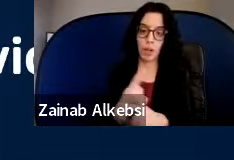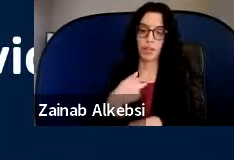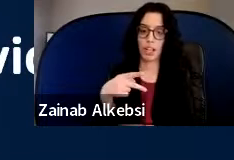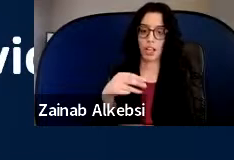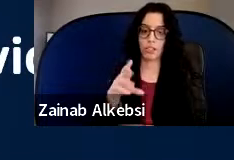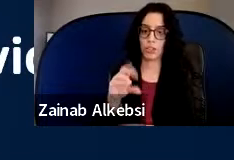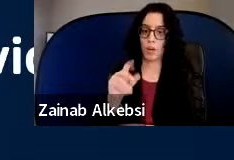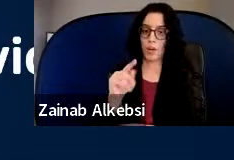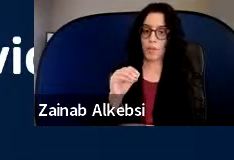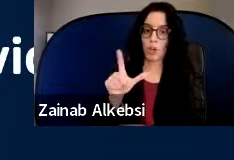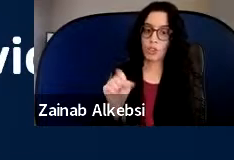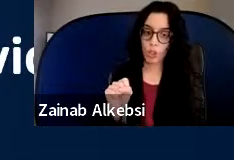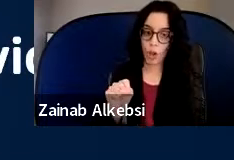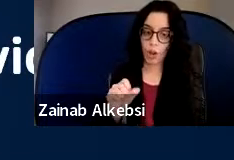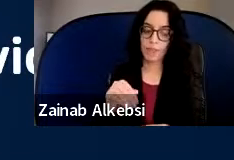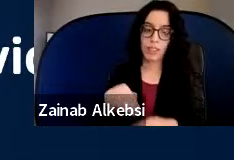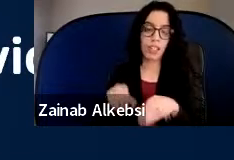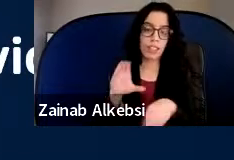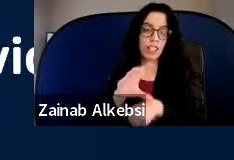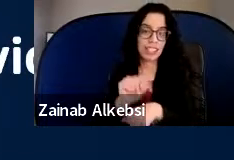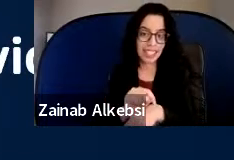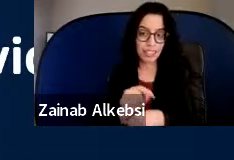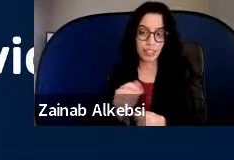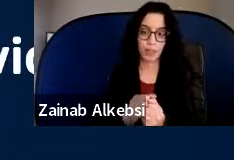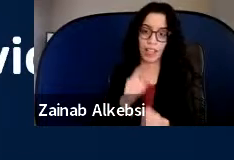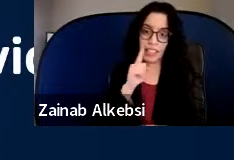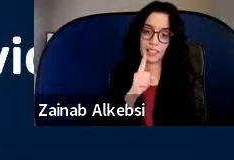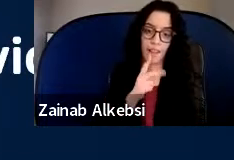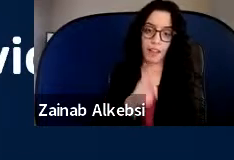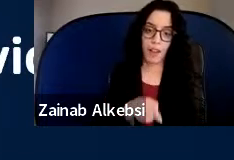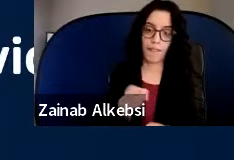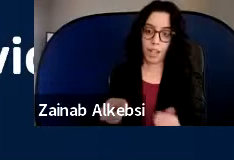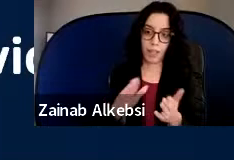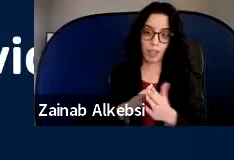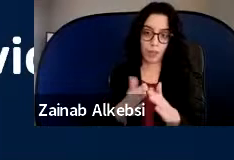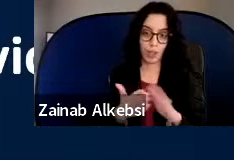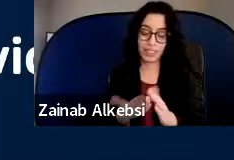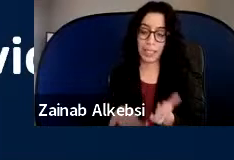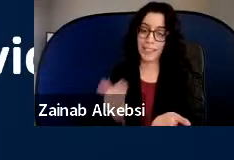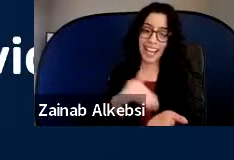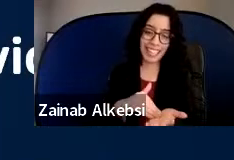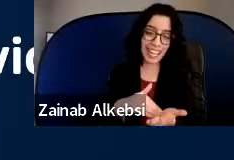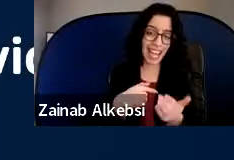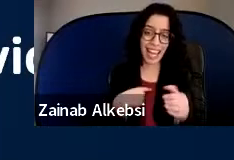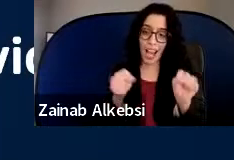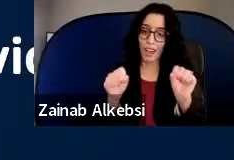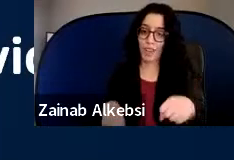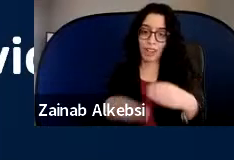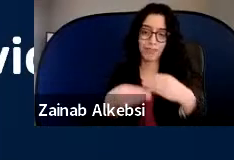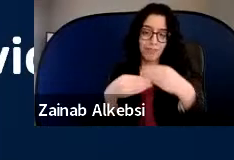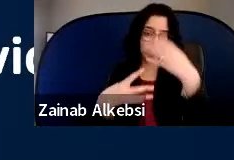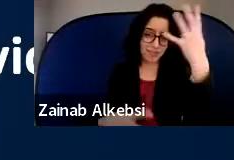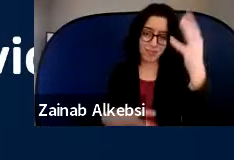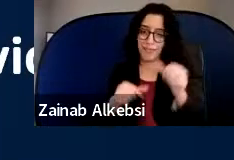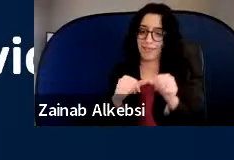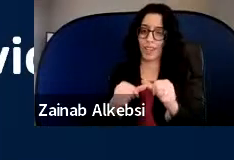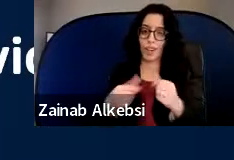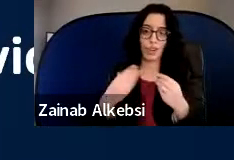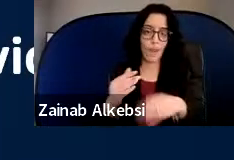for providers. So our call to action is that we should be implementing appropriate protocols